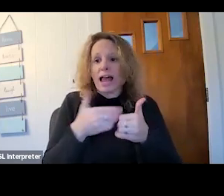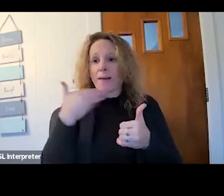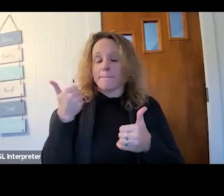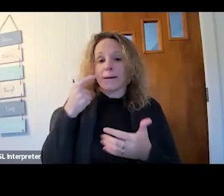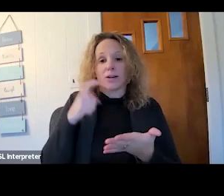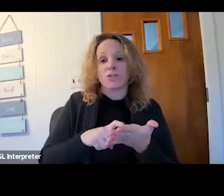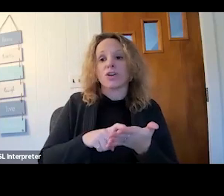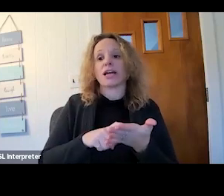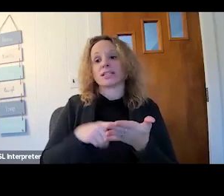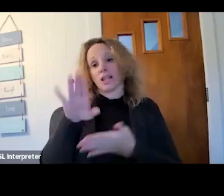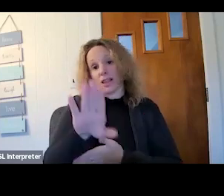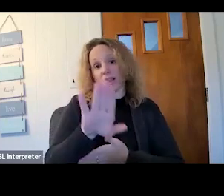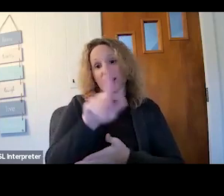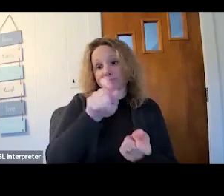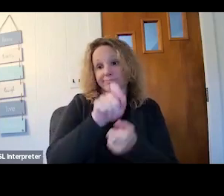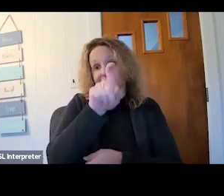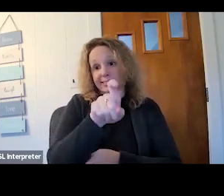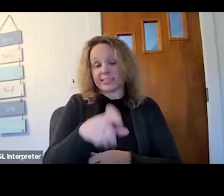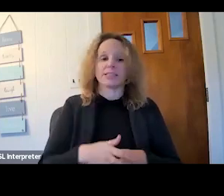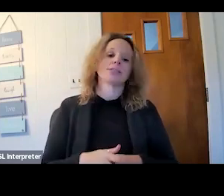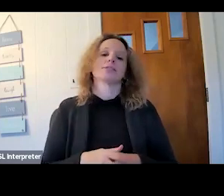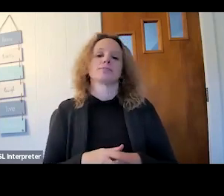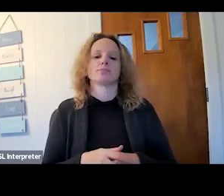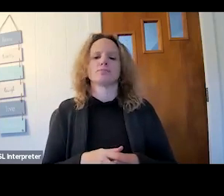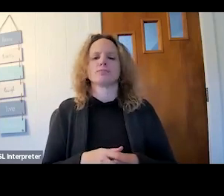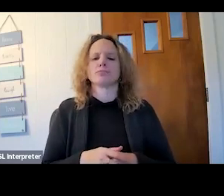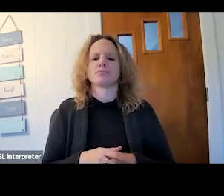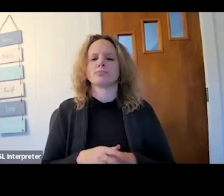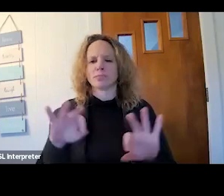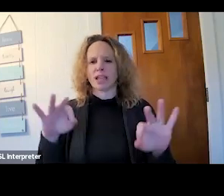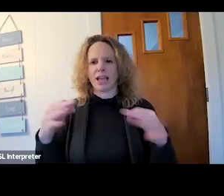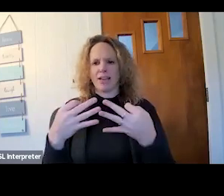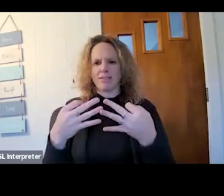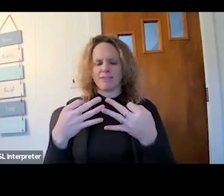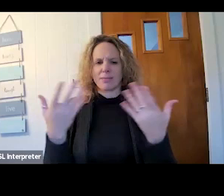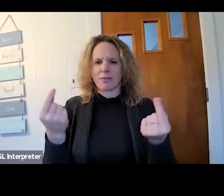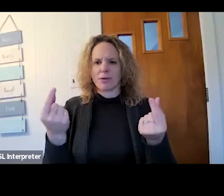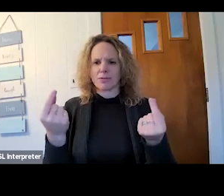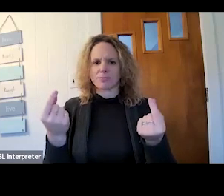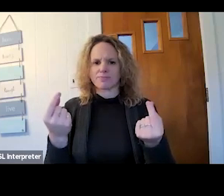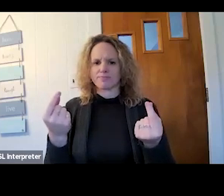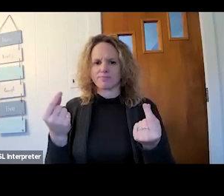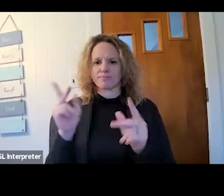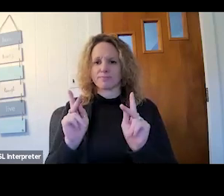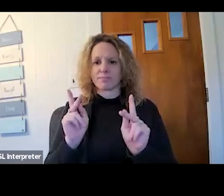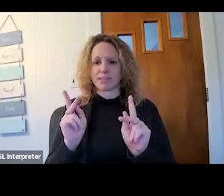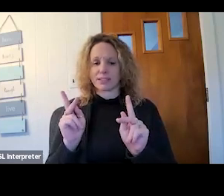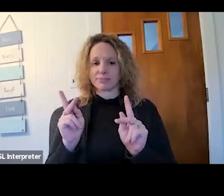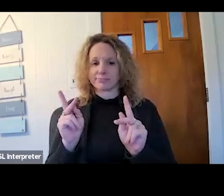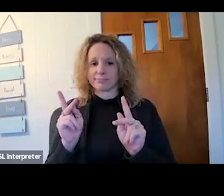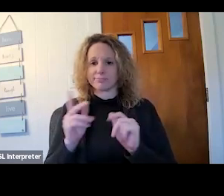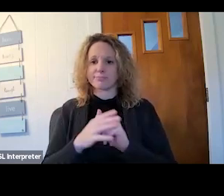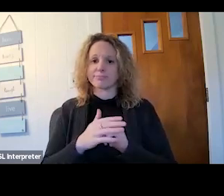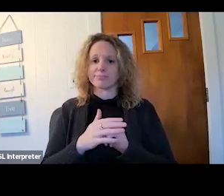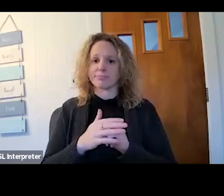their particular needs. Another way to see this in terms of family is the participants come in, and at